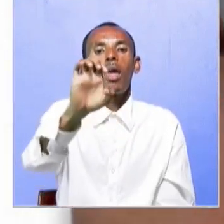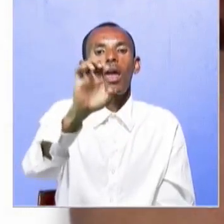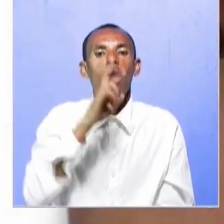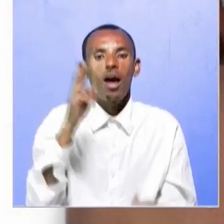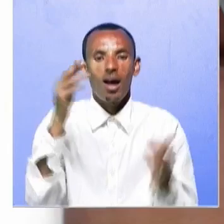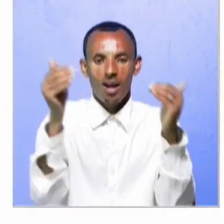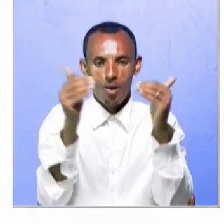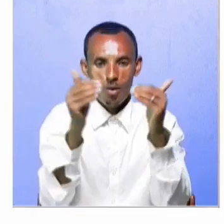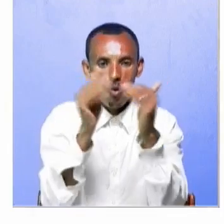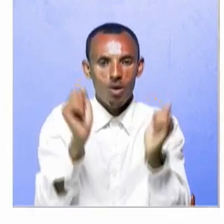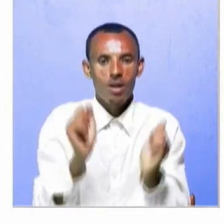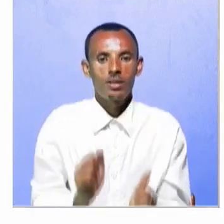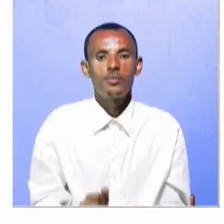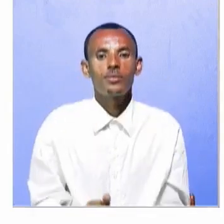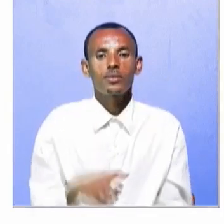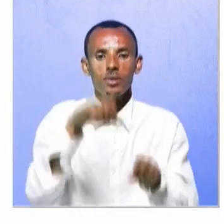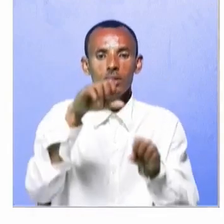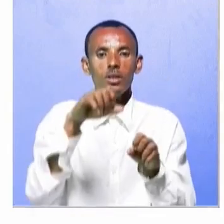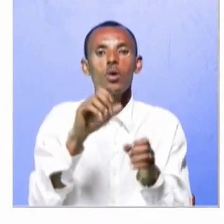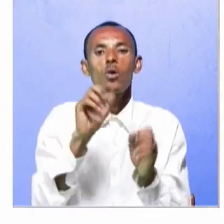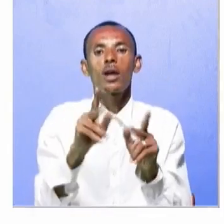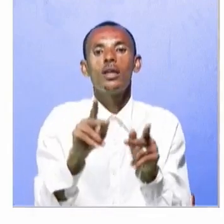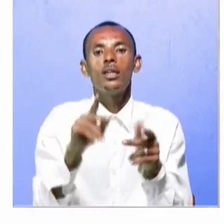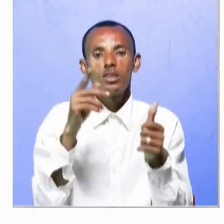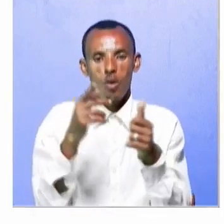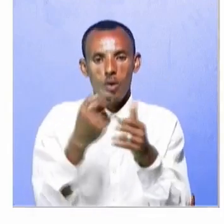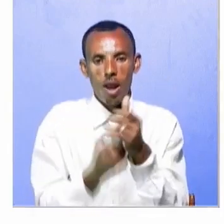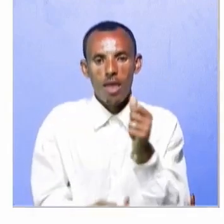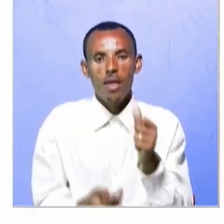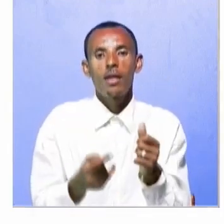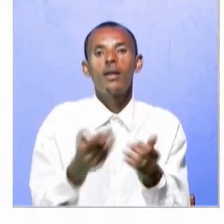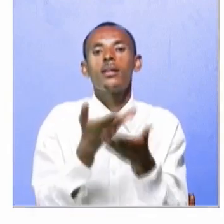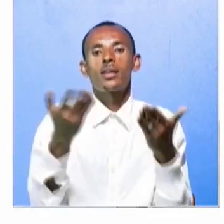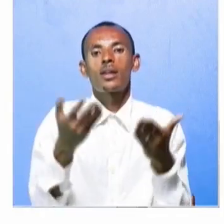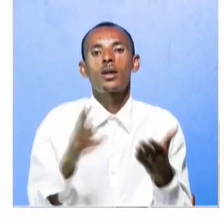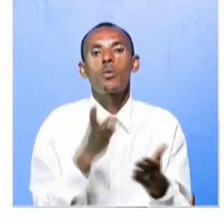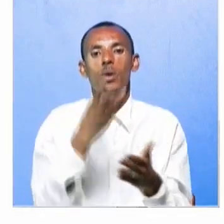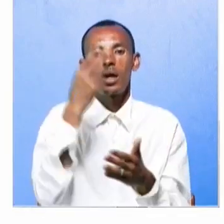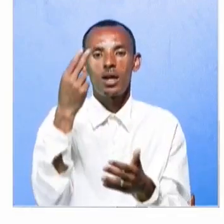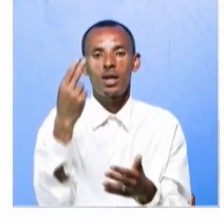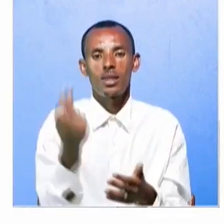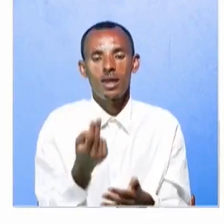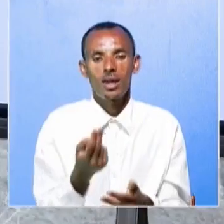are congruent. Okay, the only thing that we can take